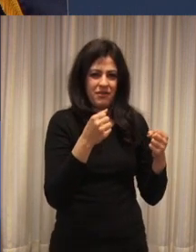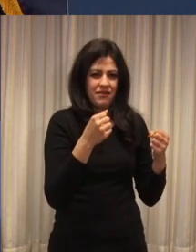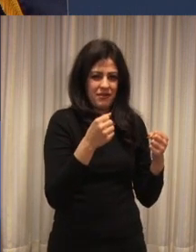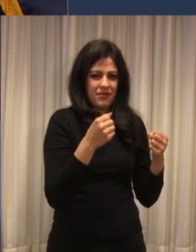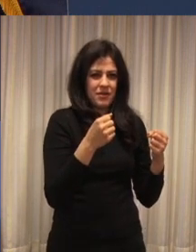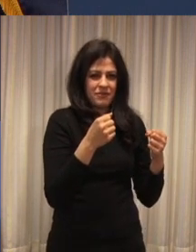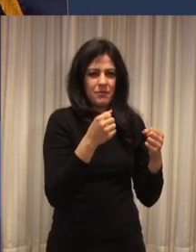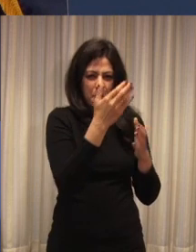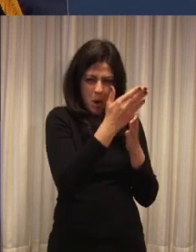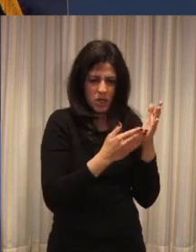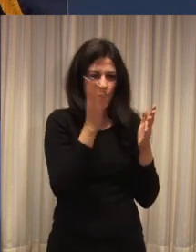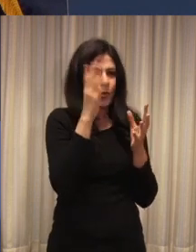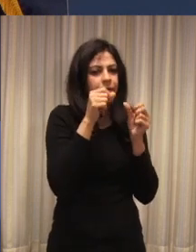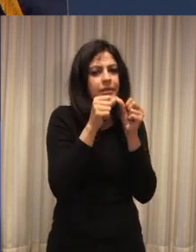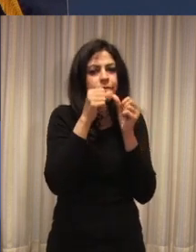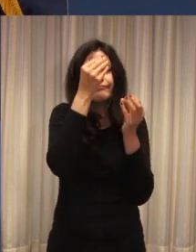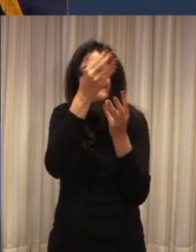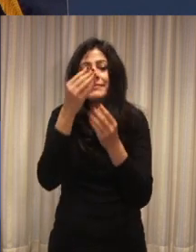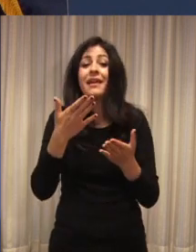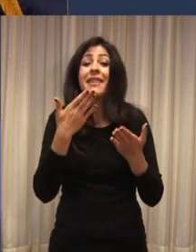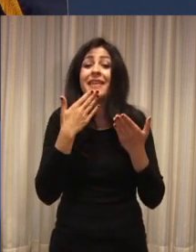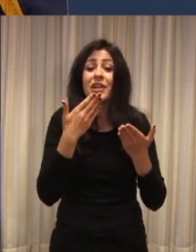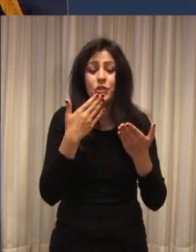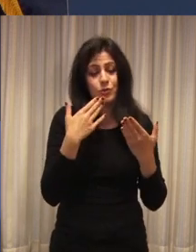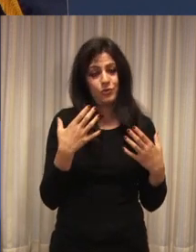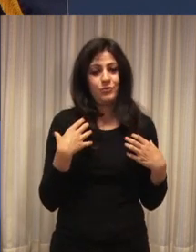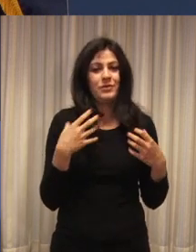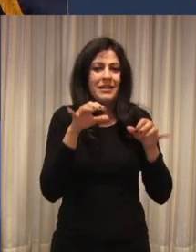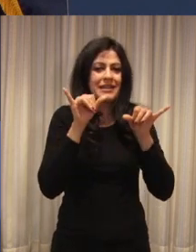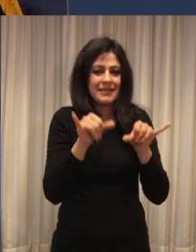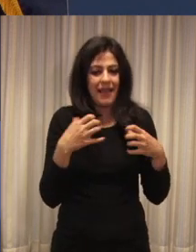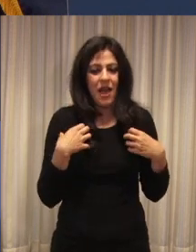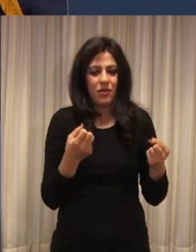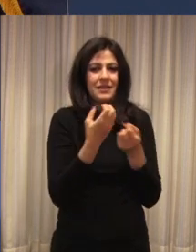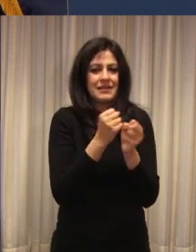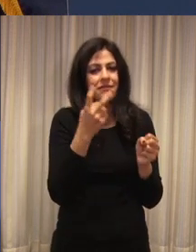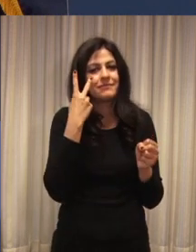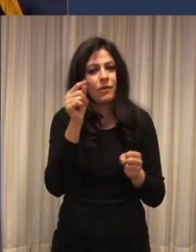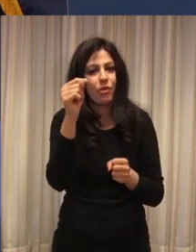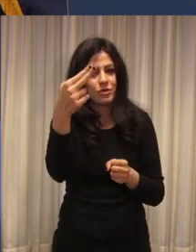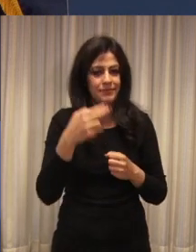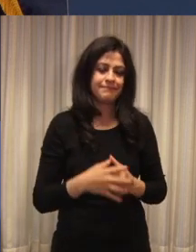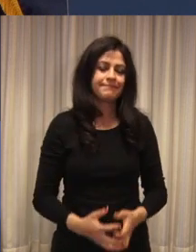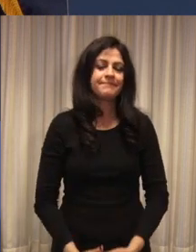anything else going on. So thank you and stay healthy and safe. And we will see you on Thursday.